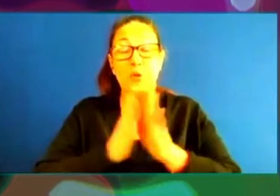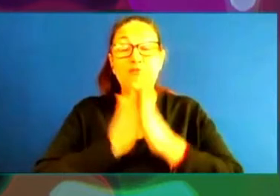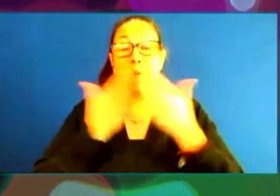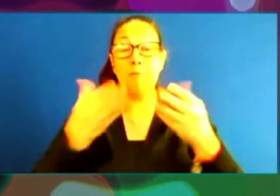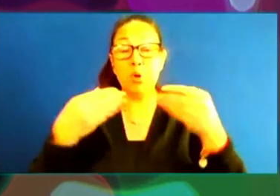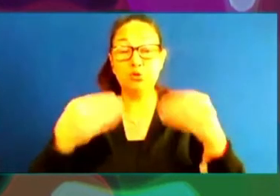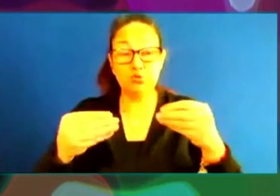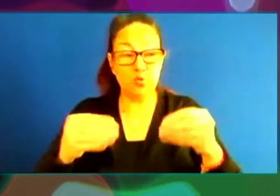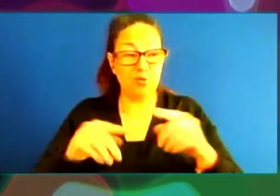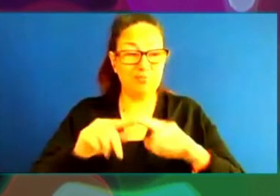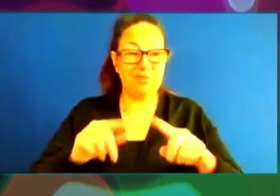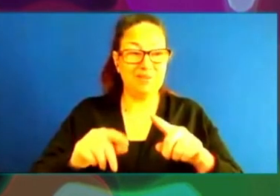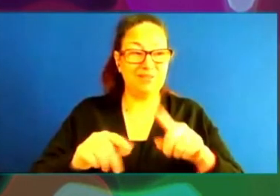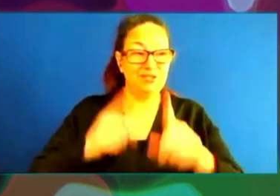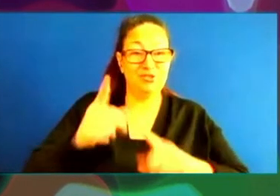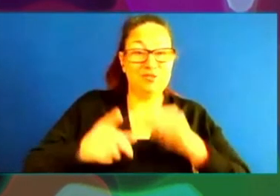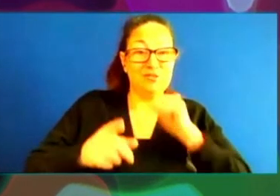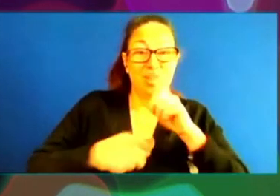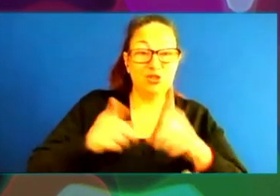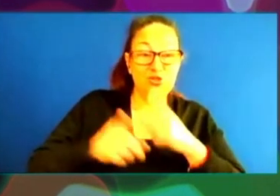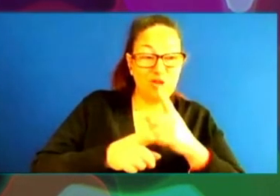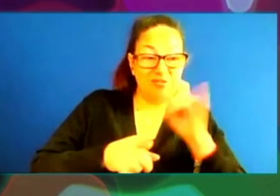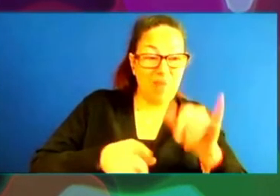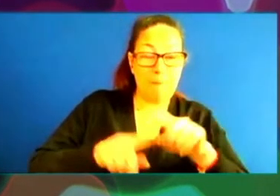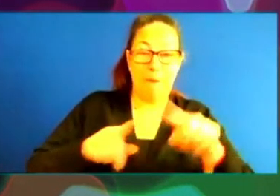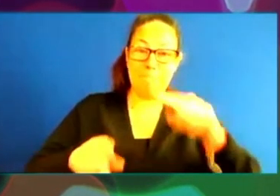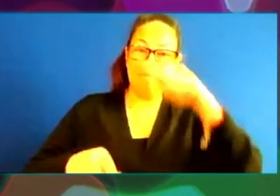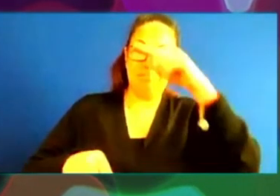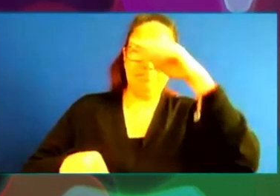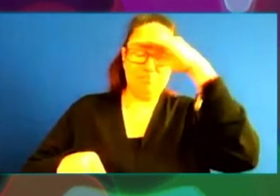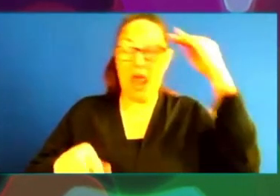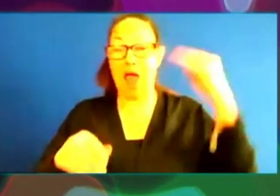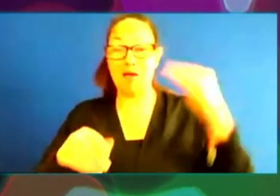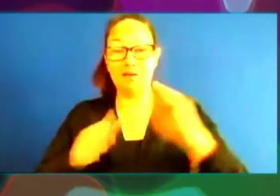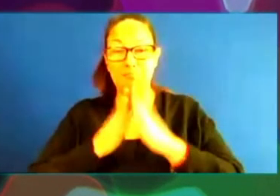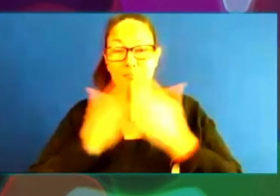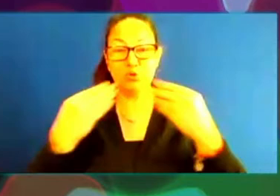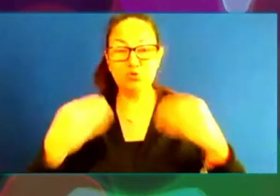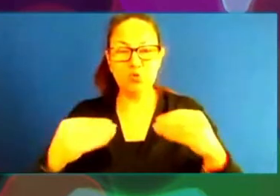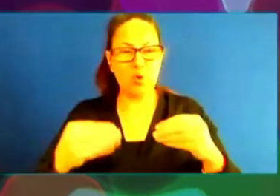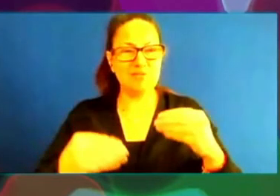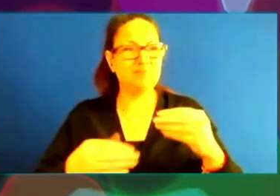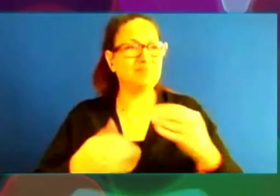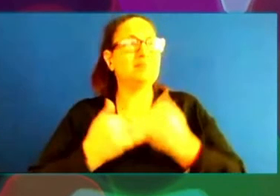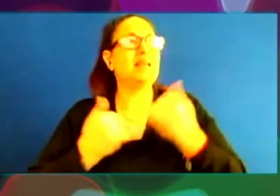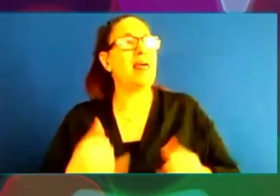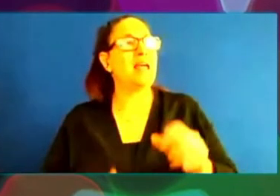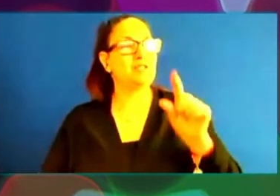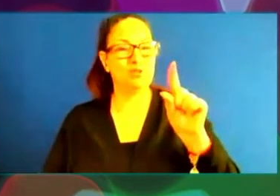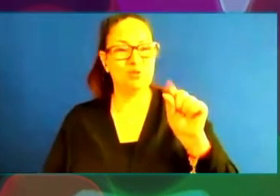alone Black bookstores, in our culture at large, you know, in the last 20 years,